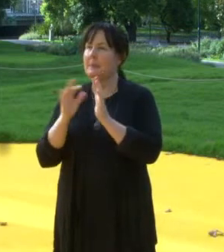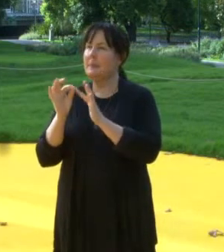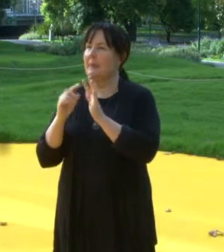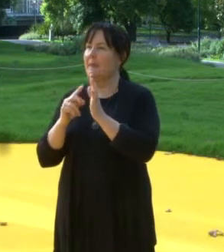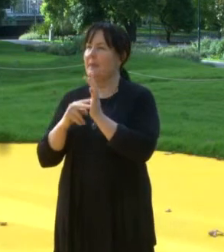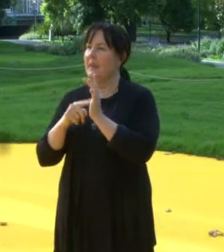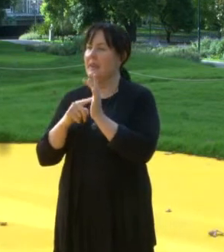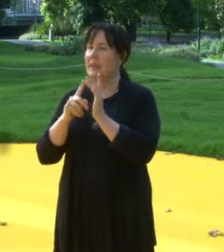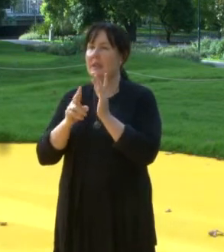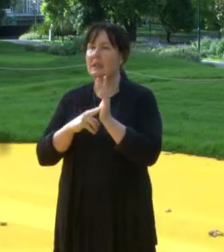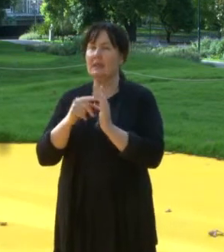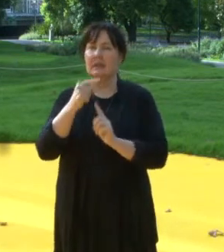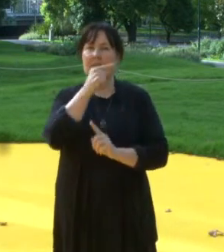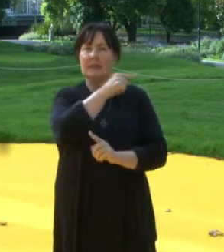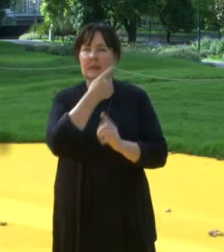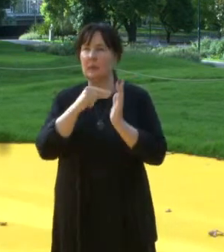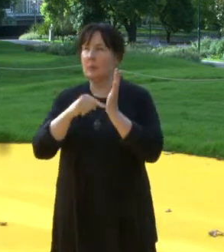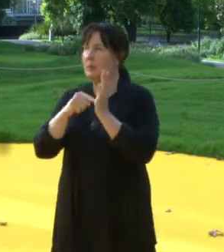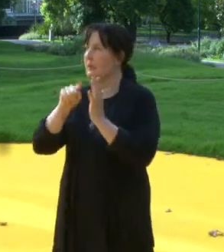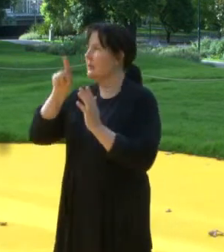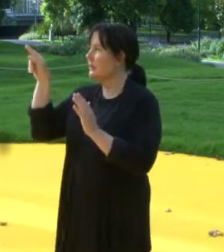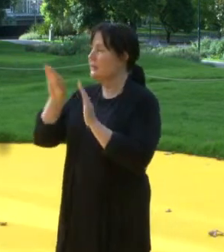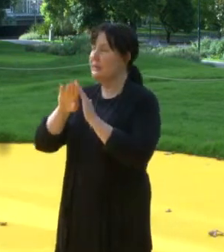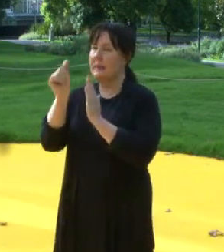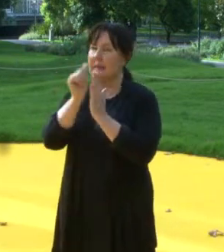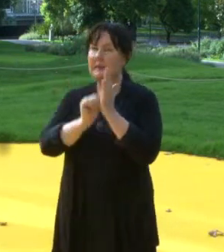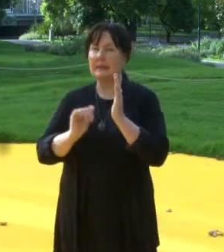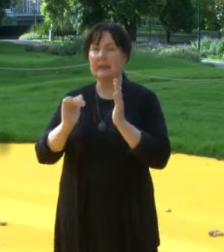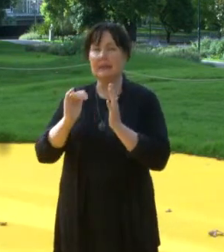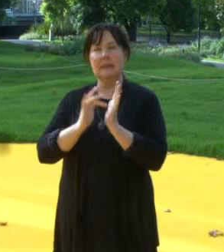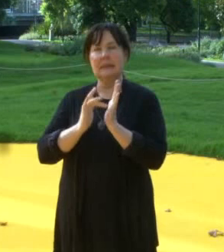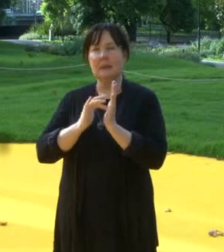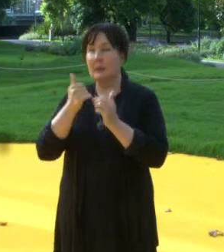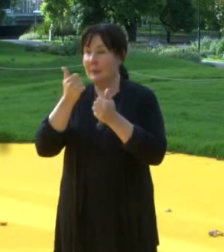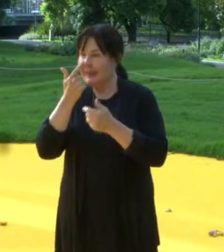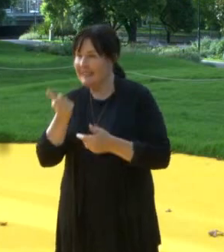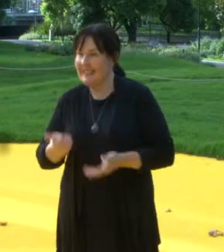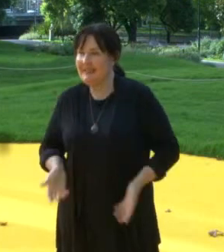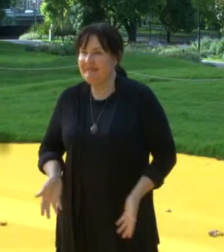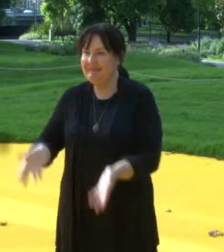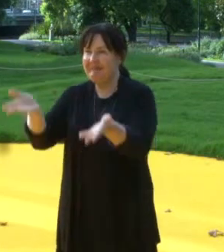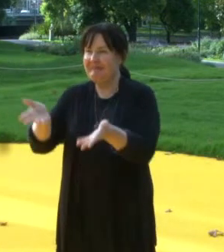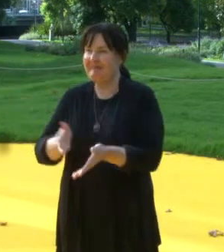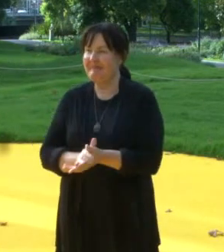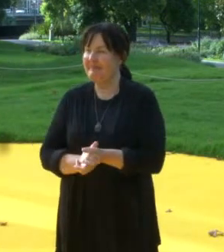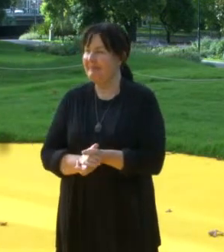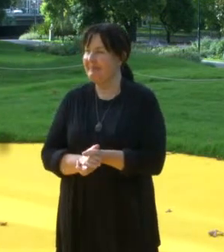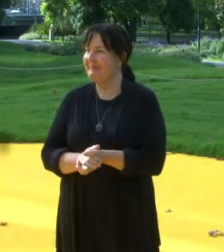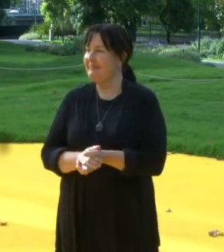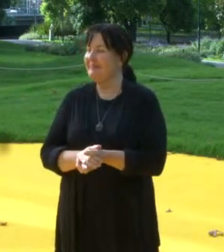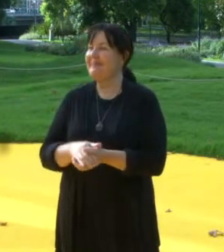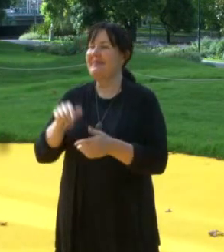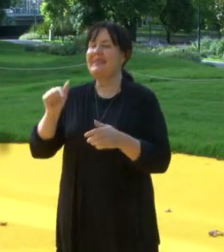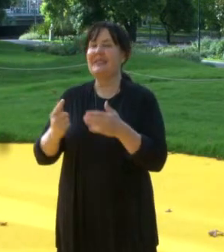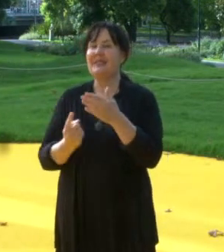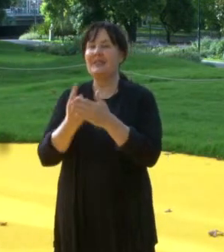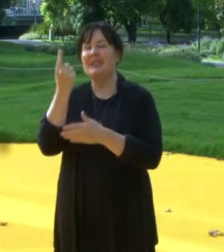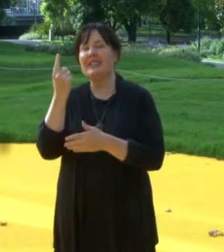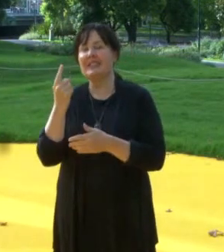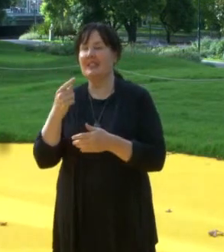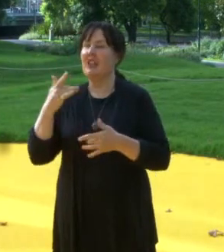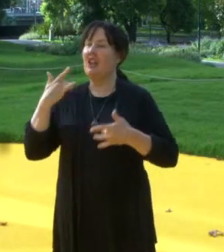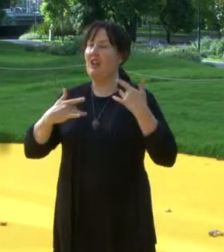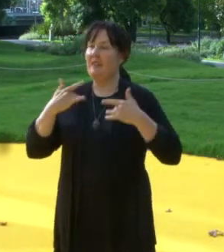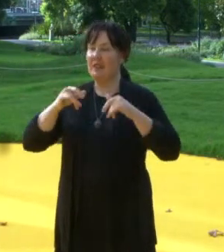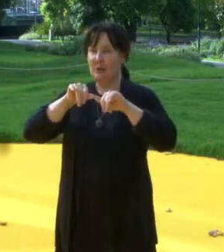here, and also toilets across the road at the Arts Centre. Good luck. This event is being live